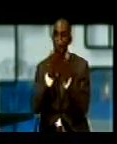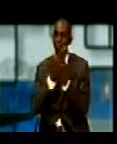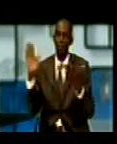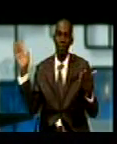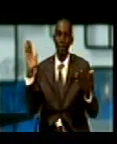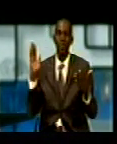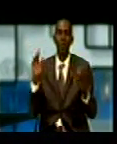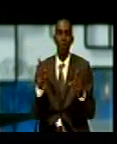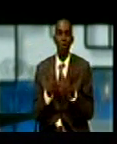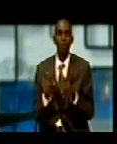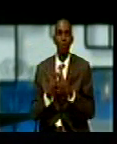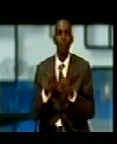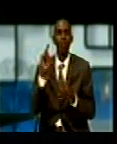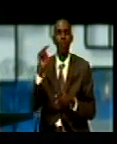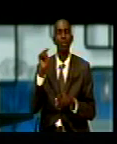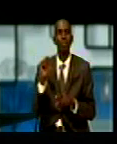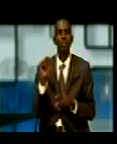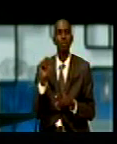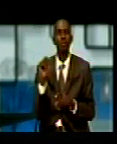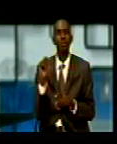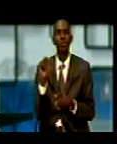this coming